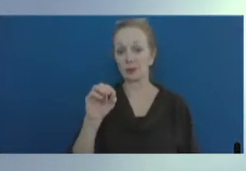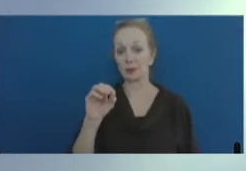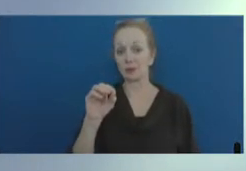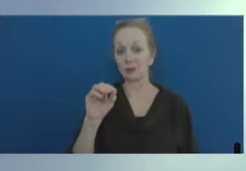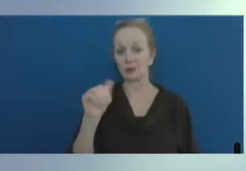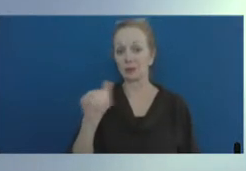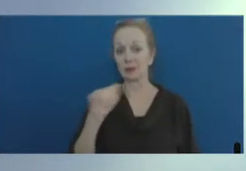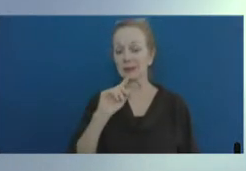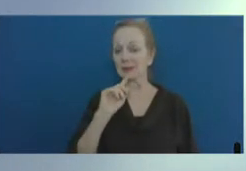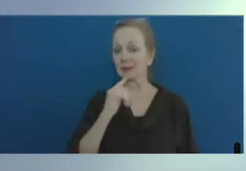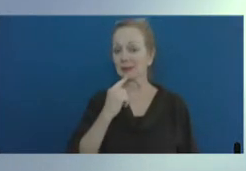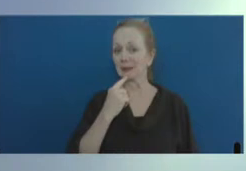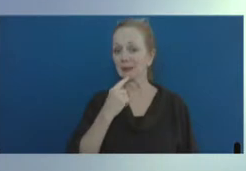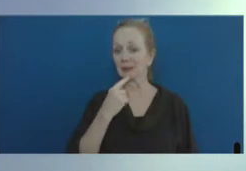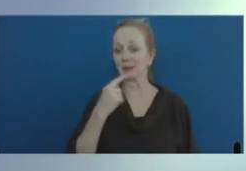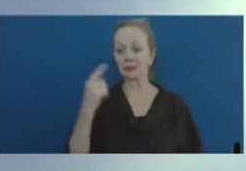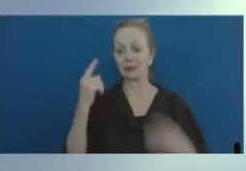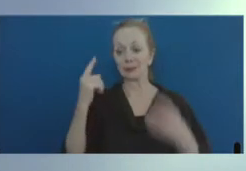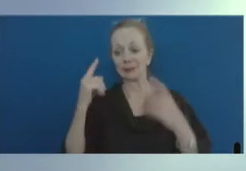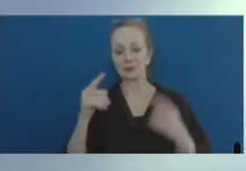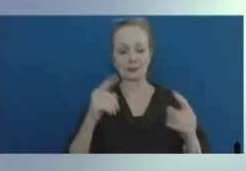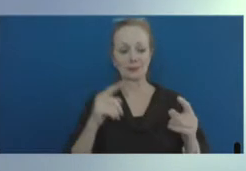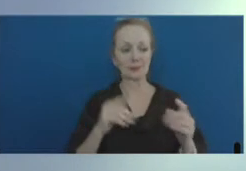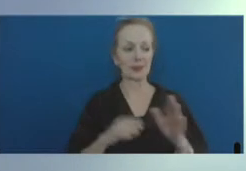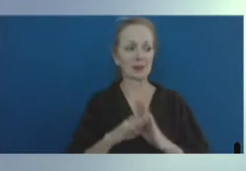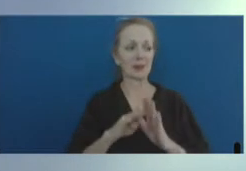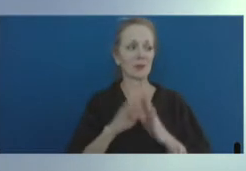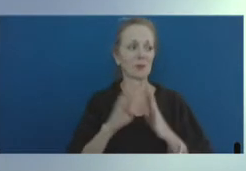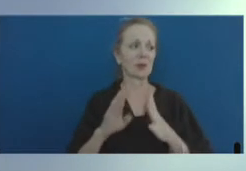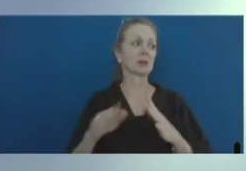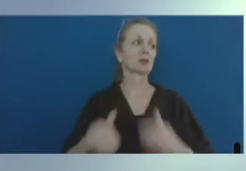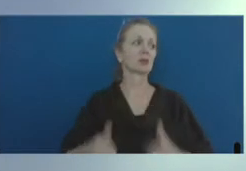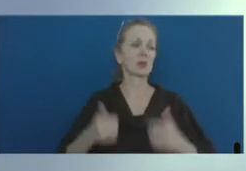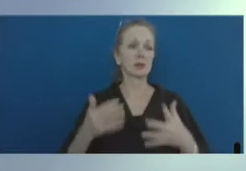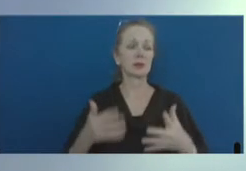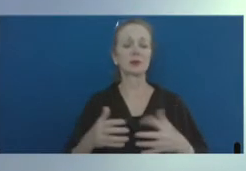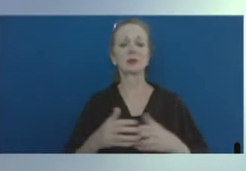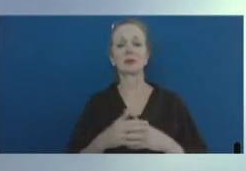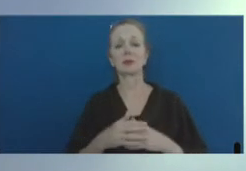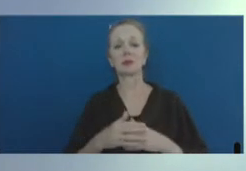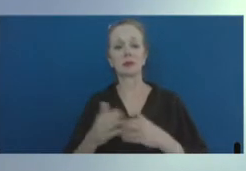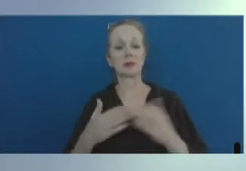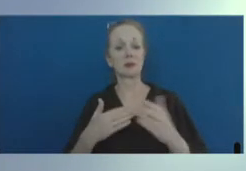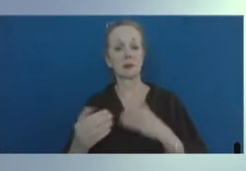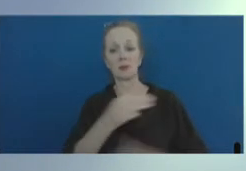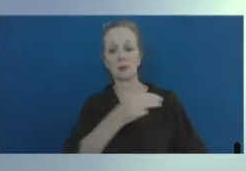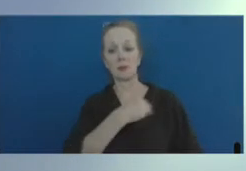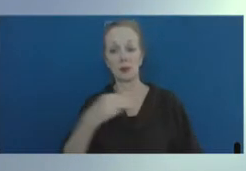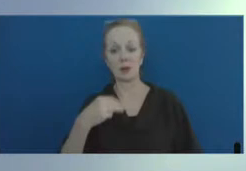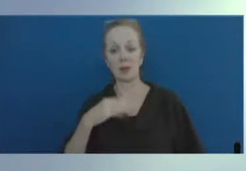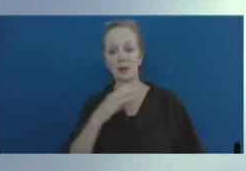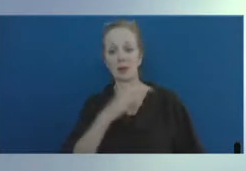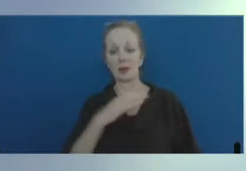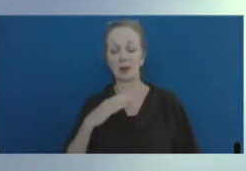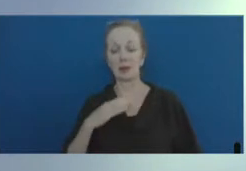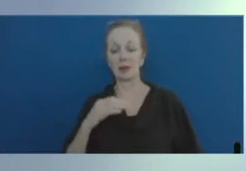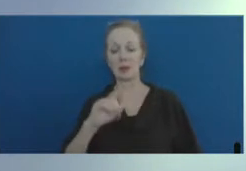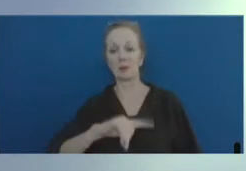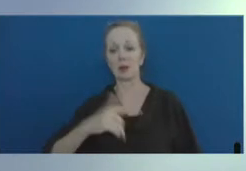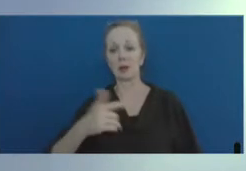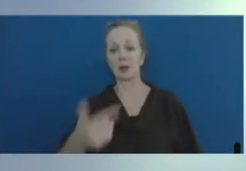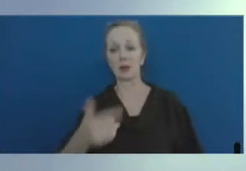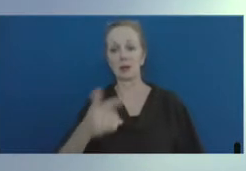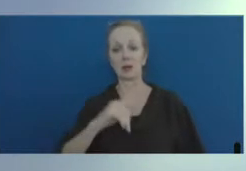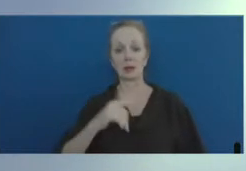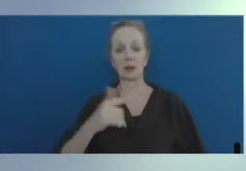compromises among the developers and residents, and even members of this council went back and forth in terms of trying to get